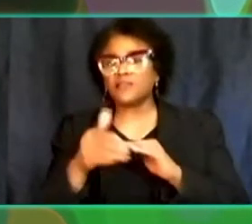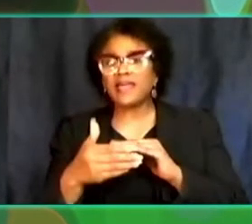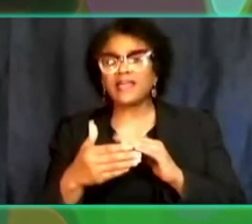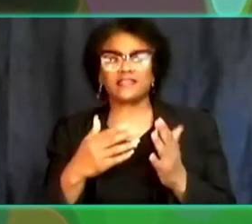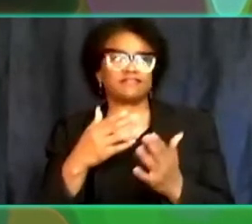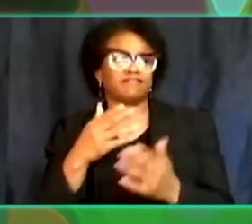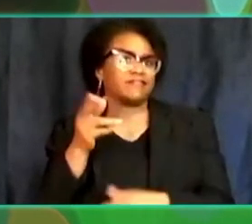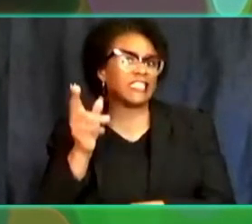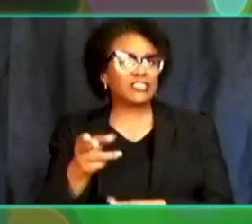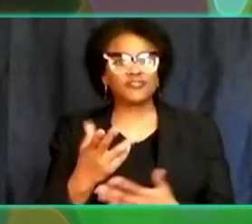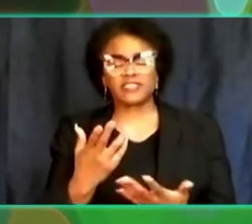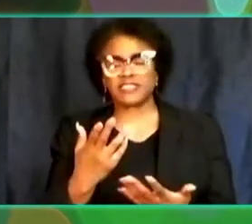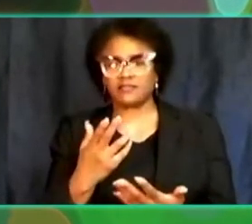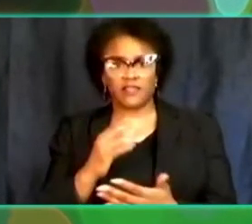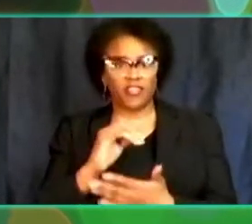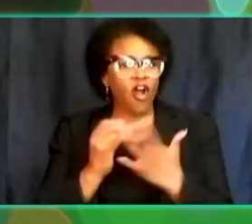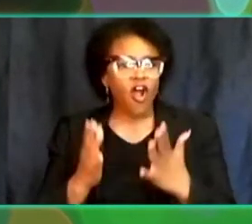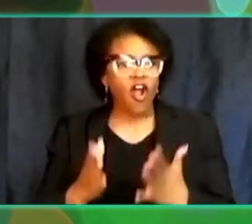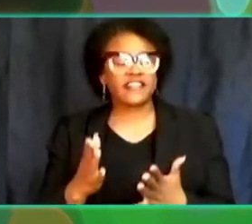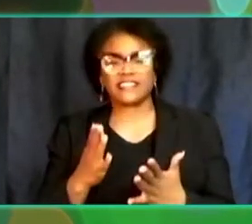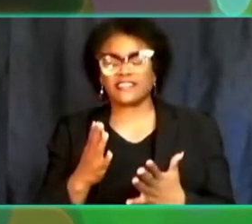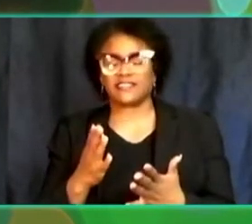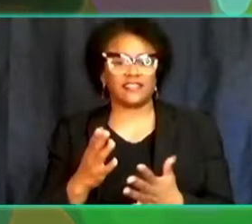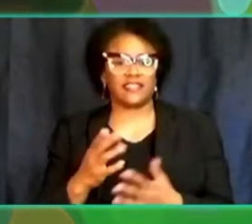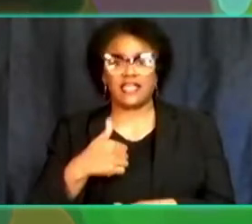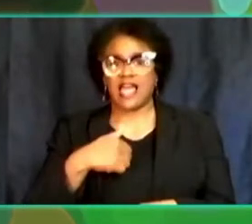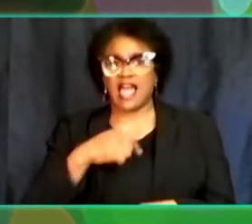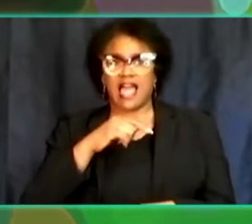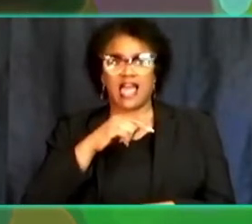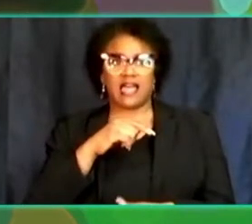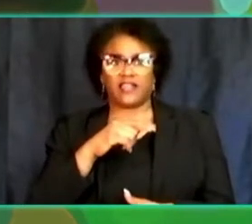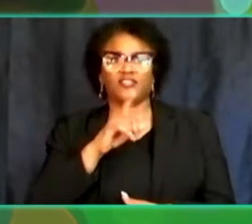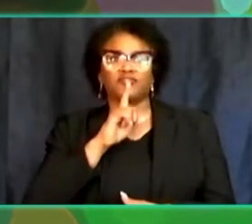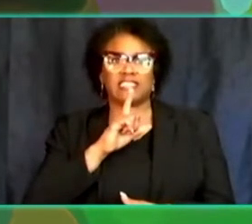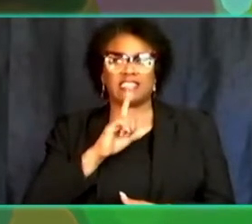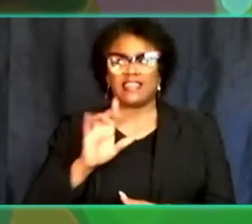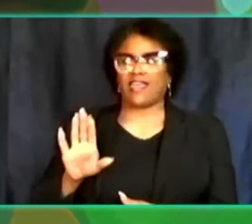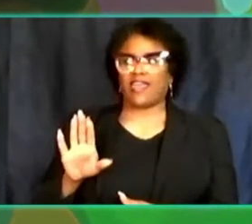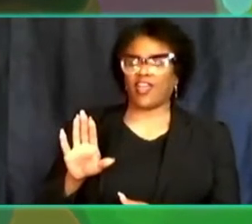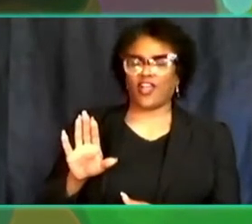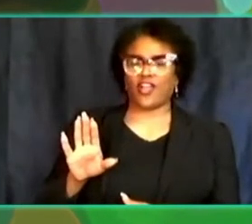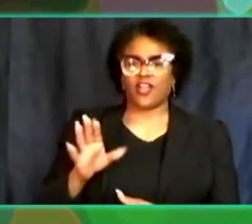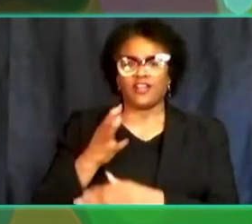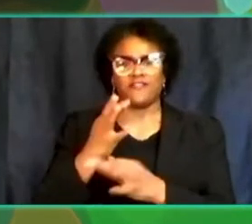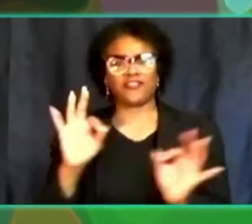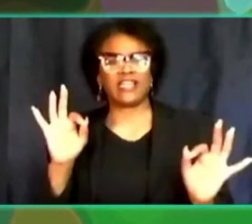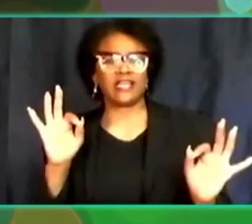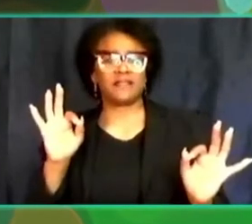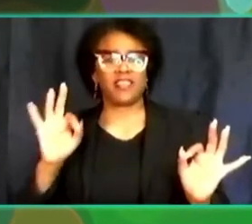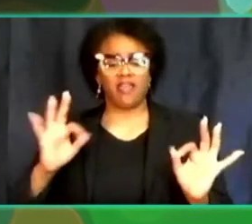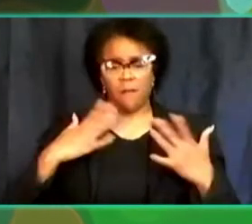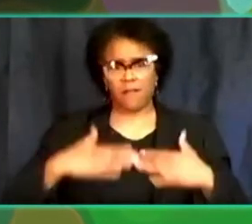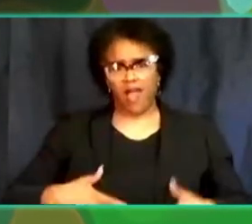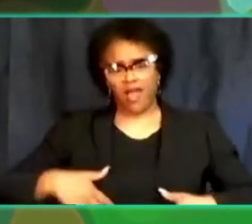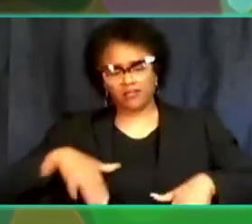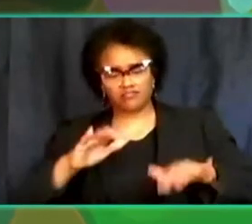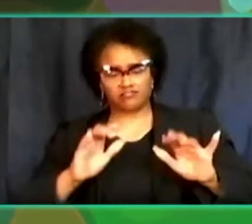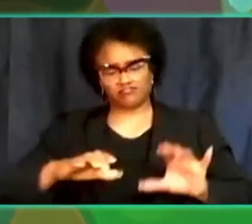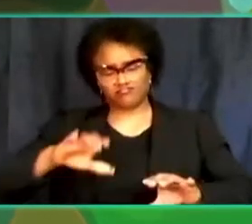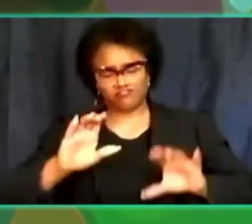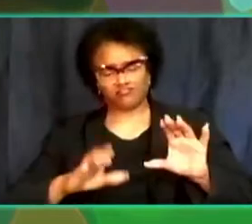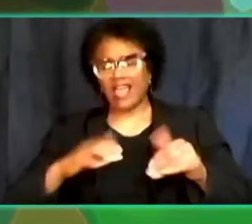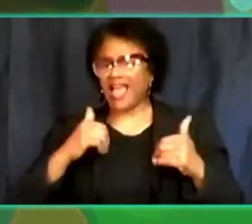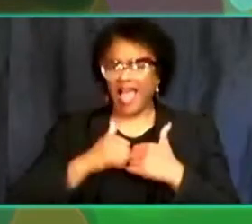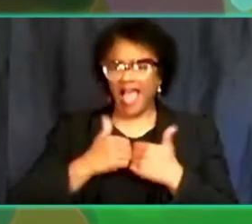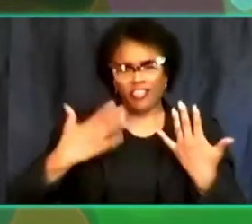of that, like I like their freedom and like what they do with their bodies and like how they dress and